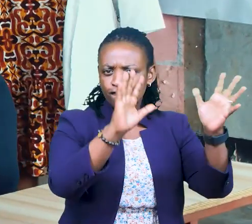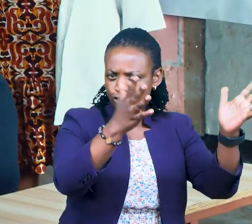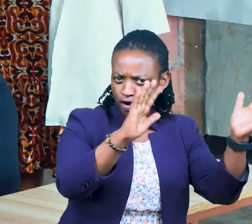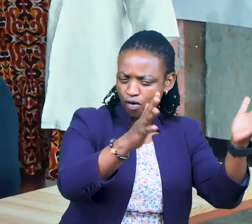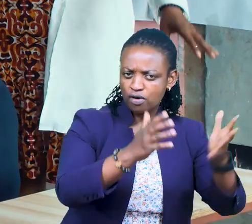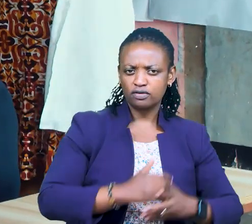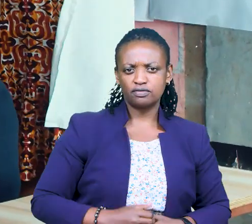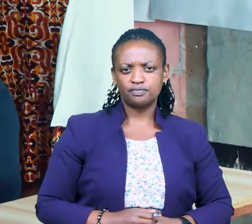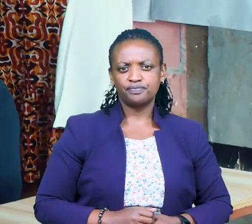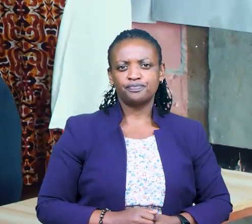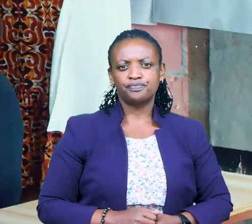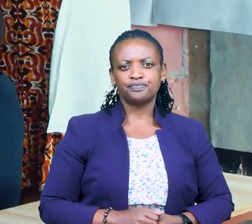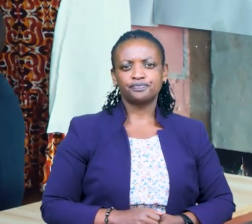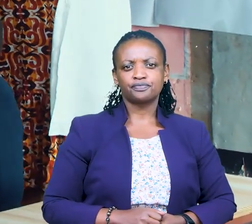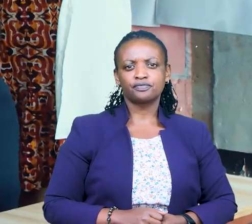you give him flowers?